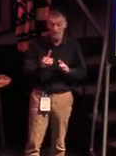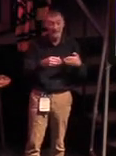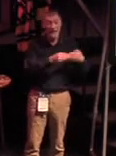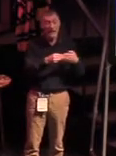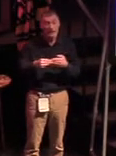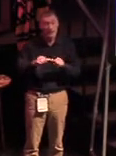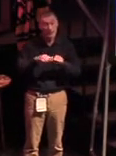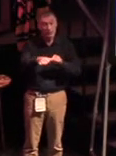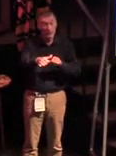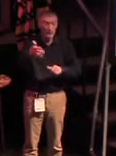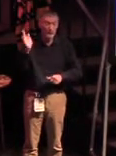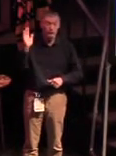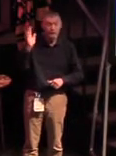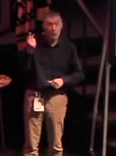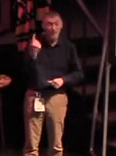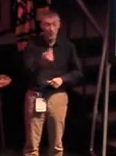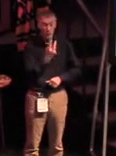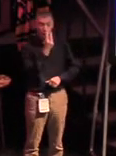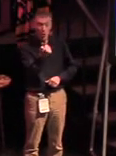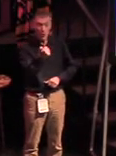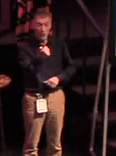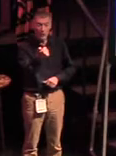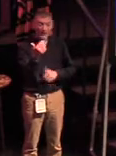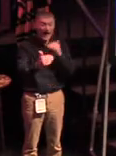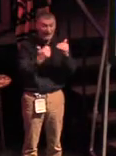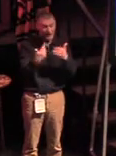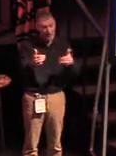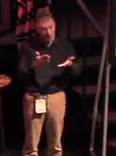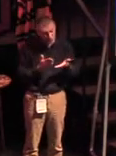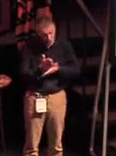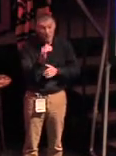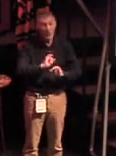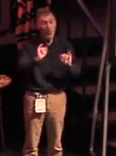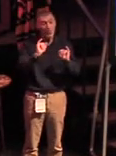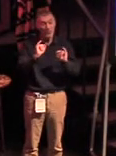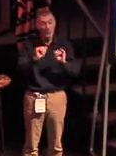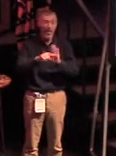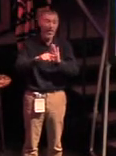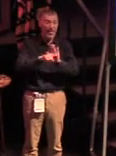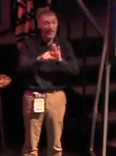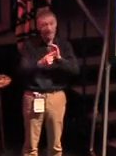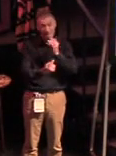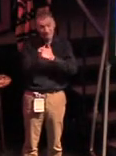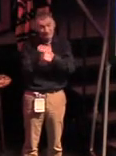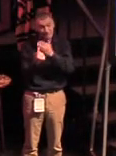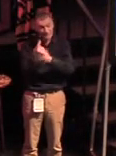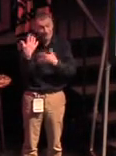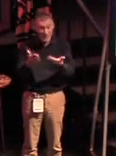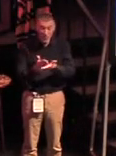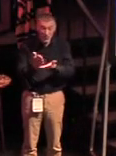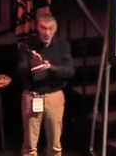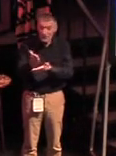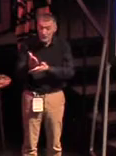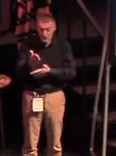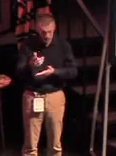programs for young adults who have faced a sour lemon or two in life. and they want to get into the creative and